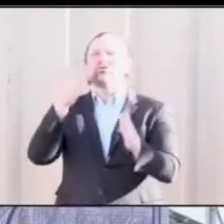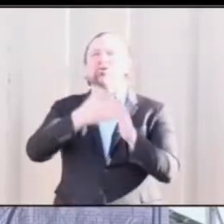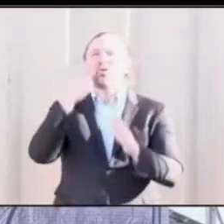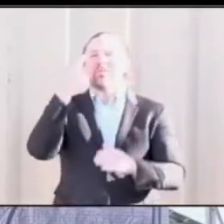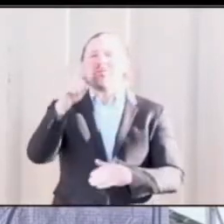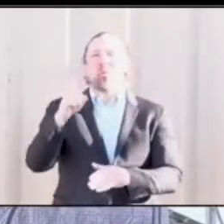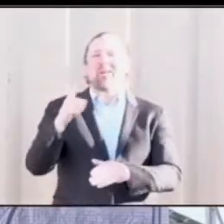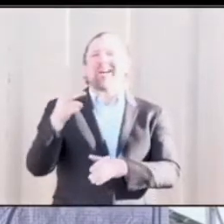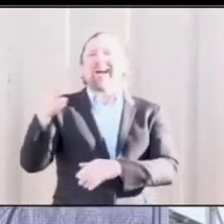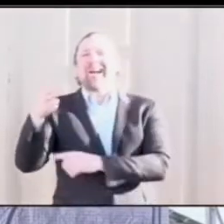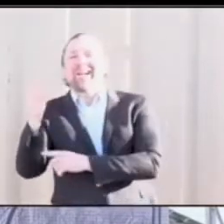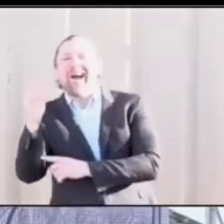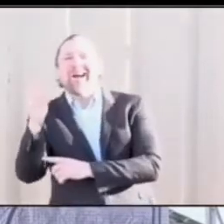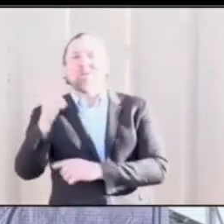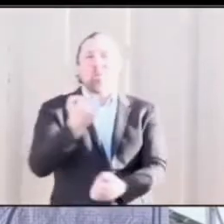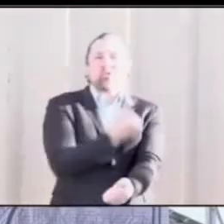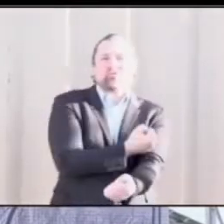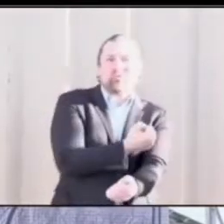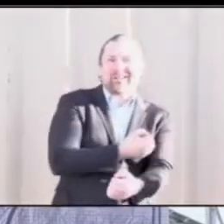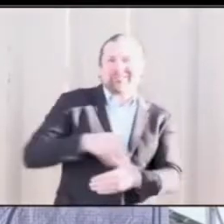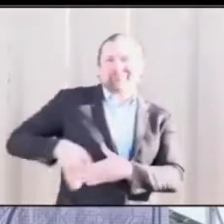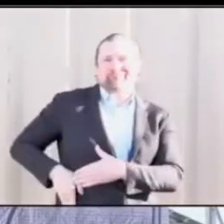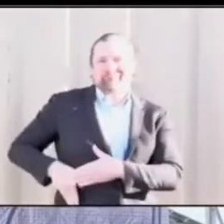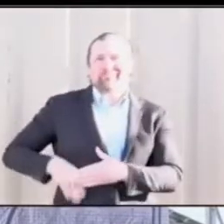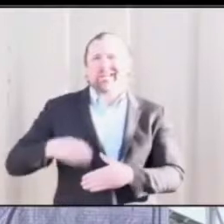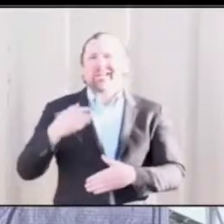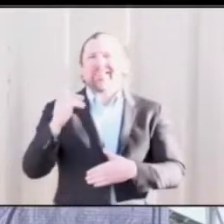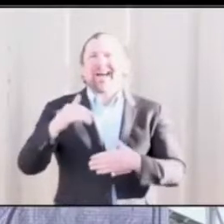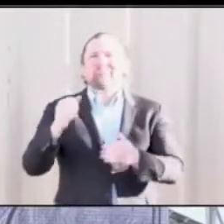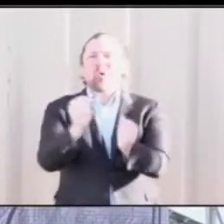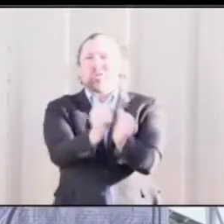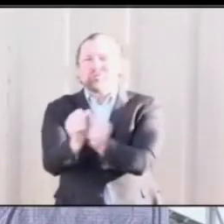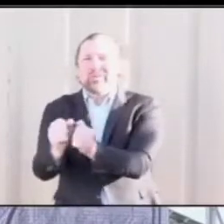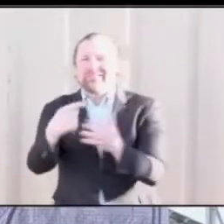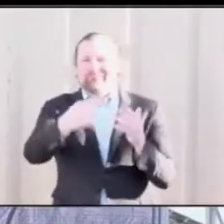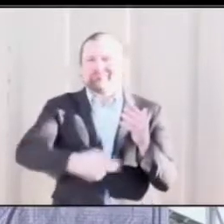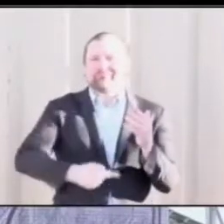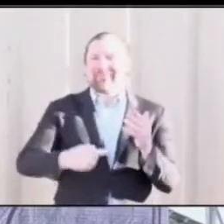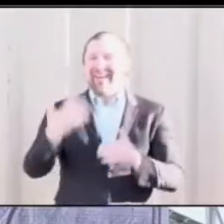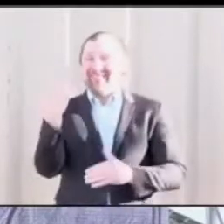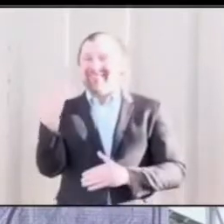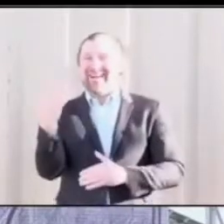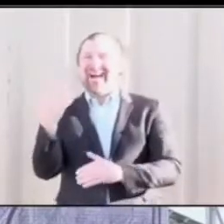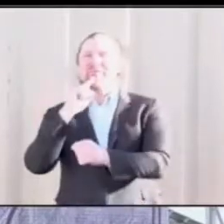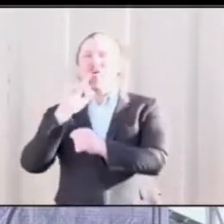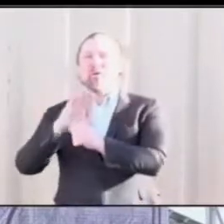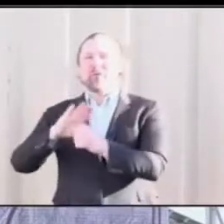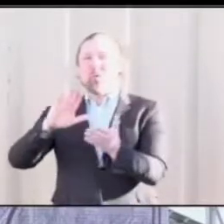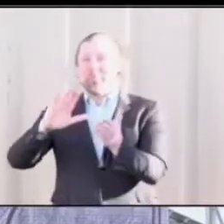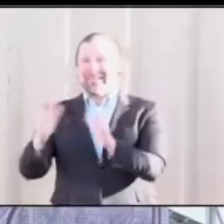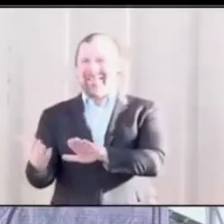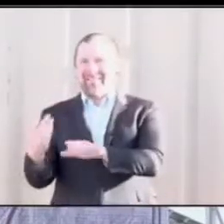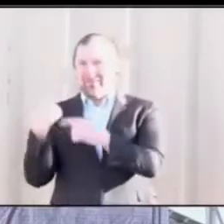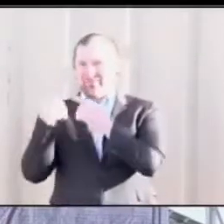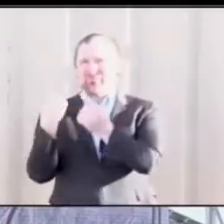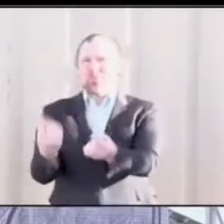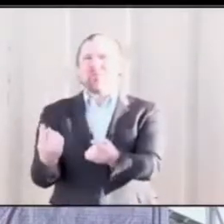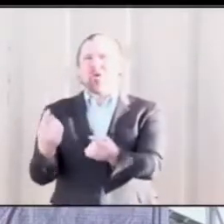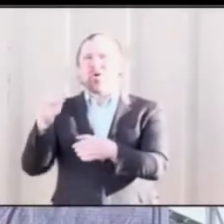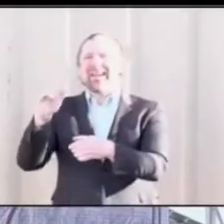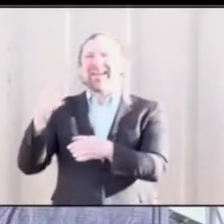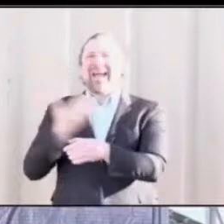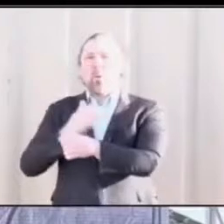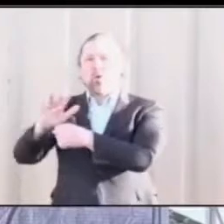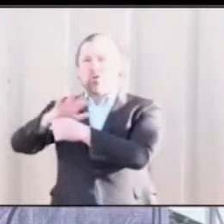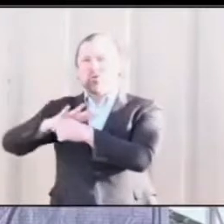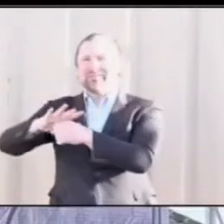narcotics possessions. We currently have 5 confirmed deaths as of this afternoon within the LASD jurisdiction